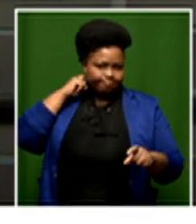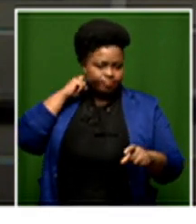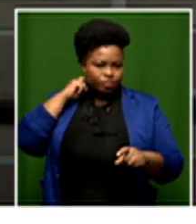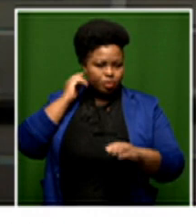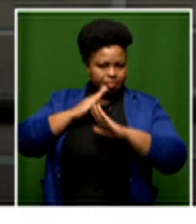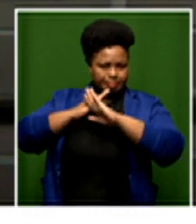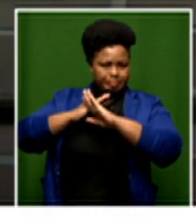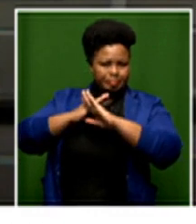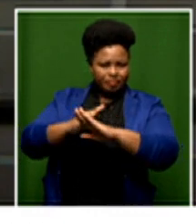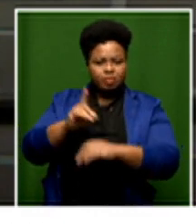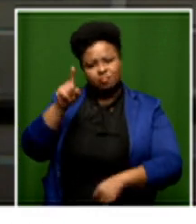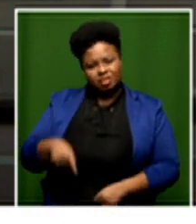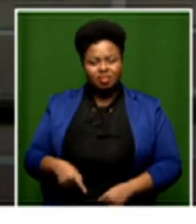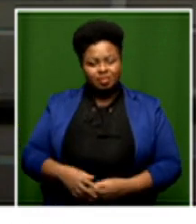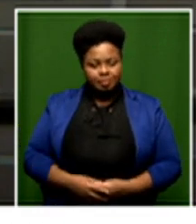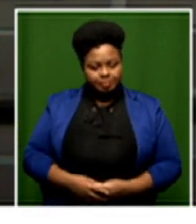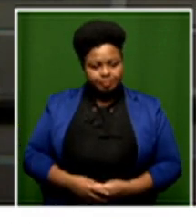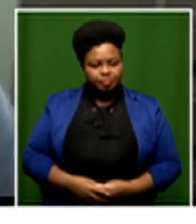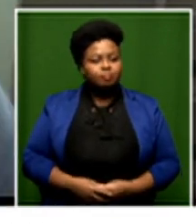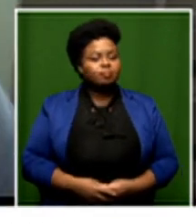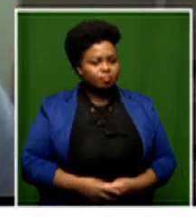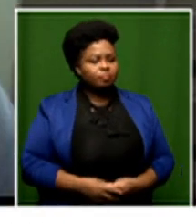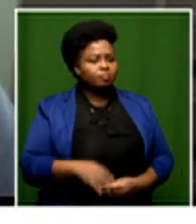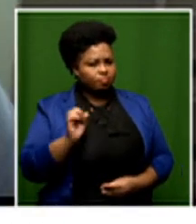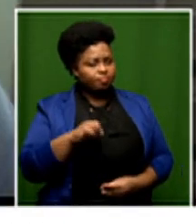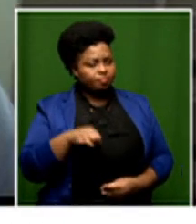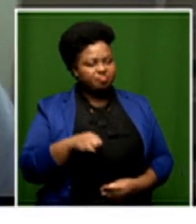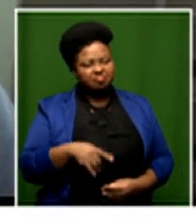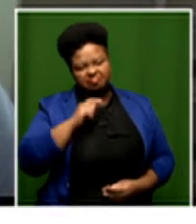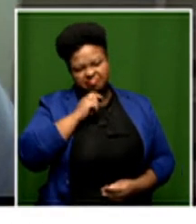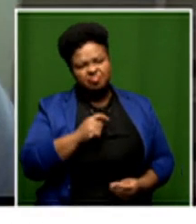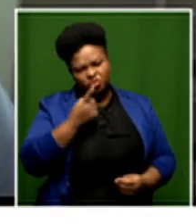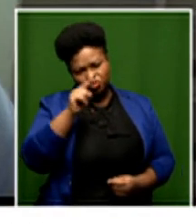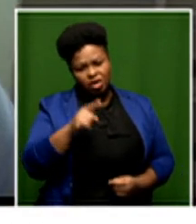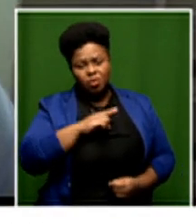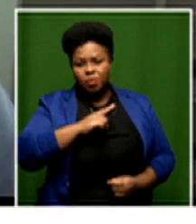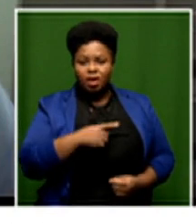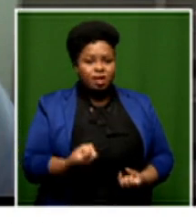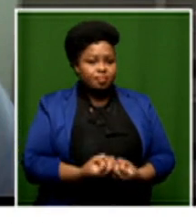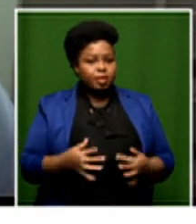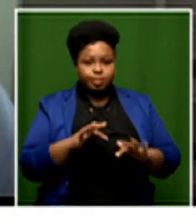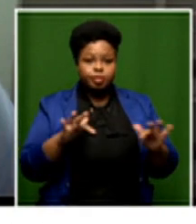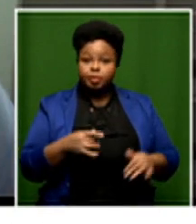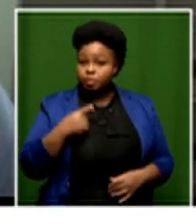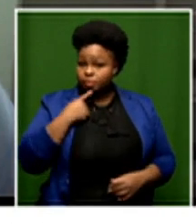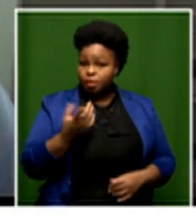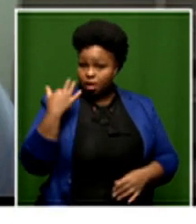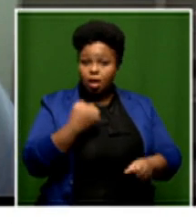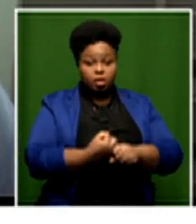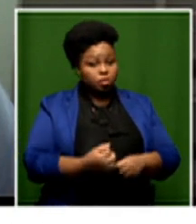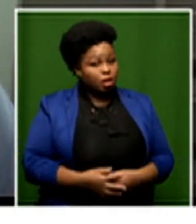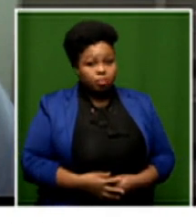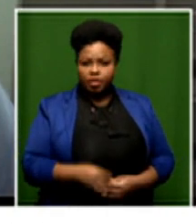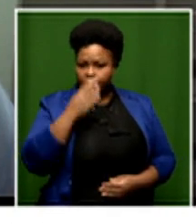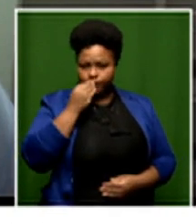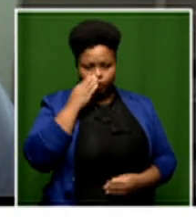and prevent that scenario. Yeah, and that is a reality, as we say. I mean, a lot of people saying last year, I didn't